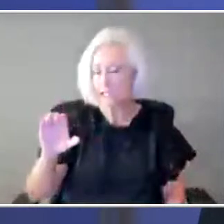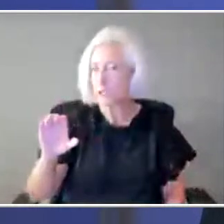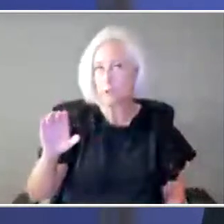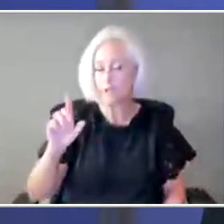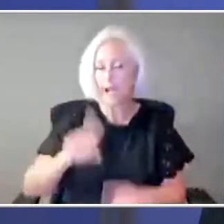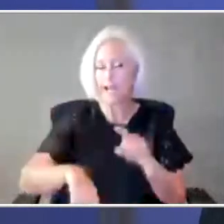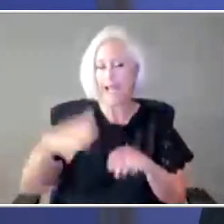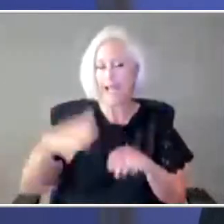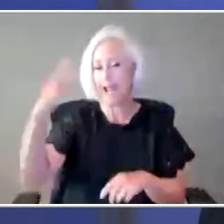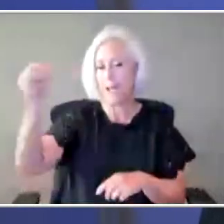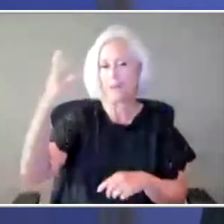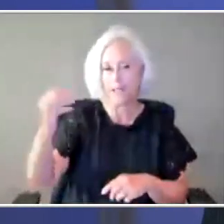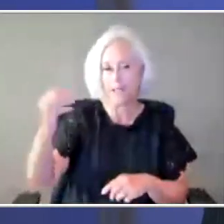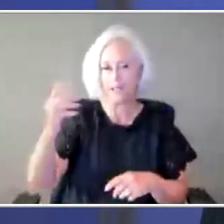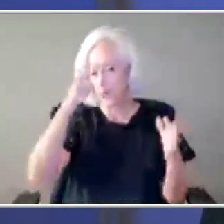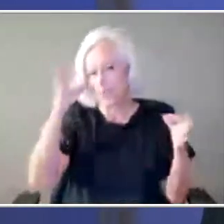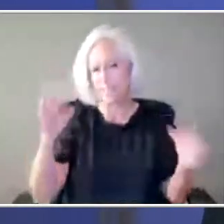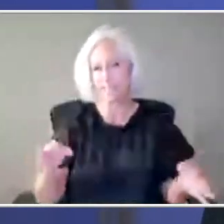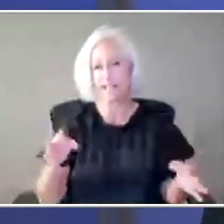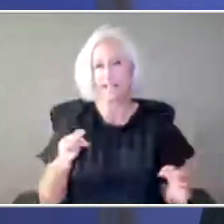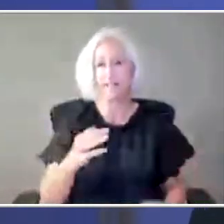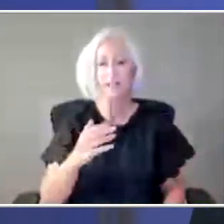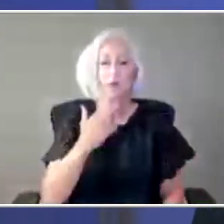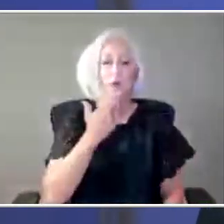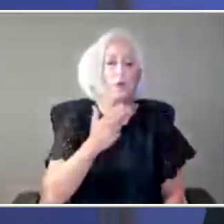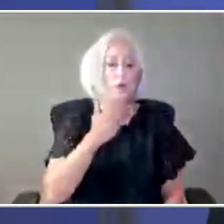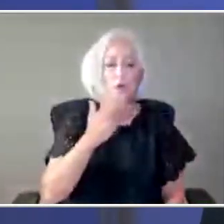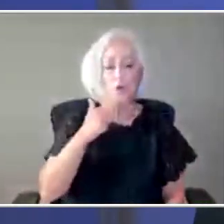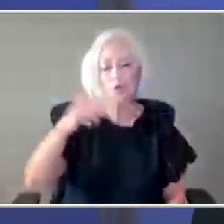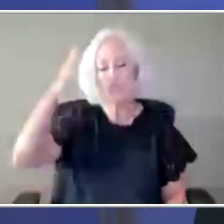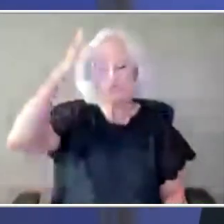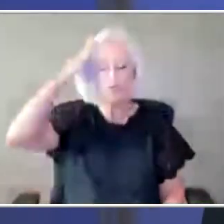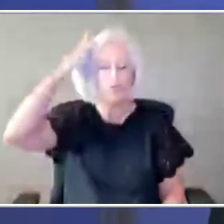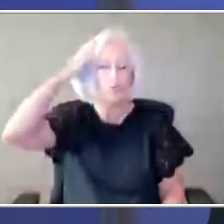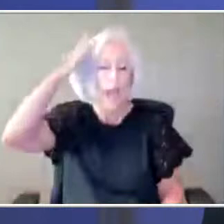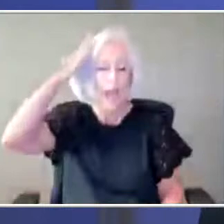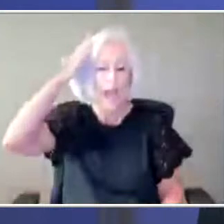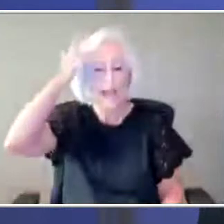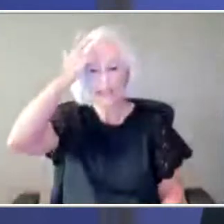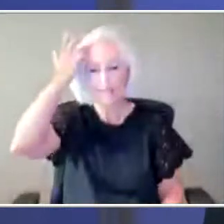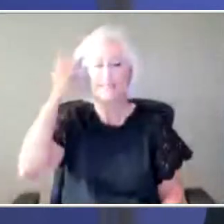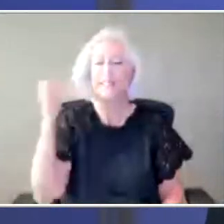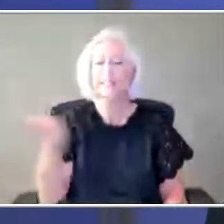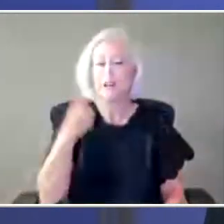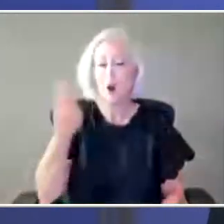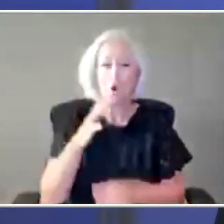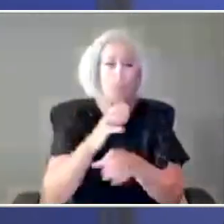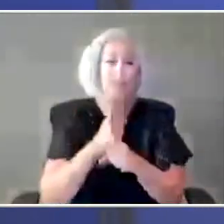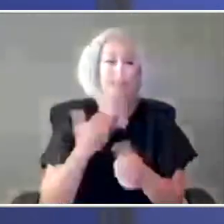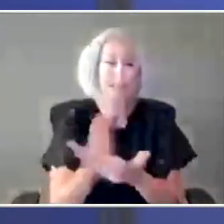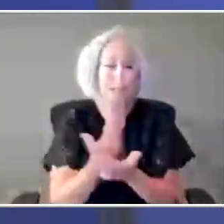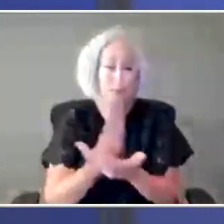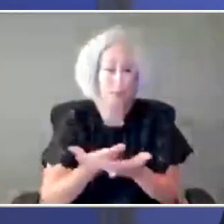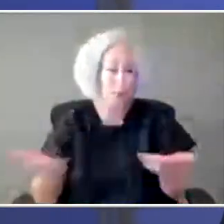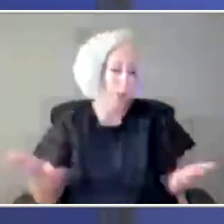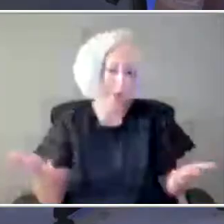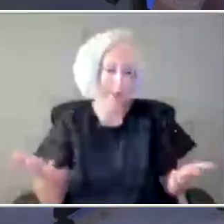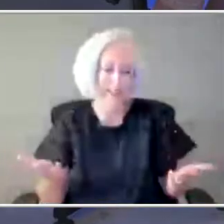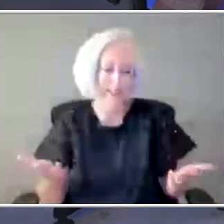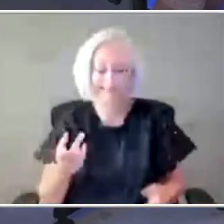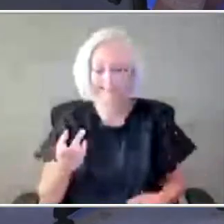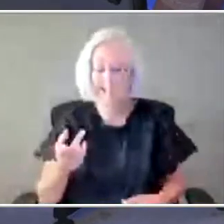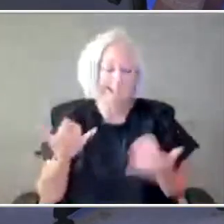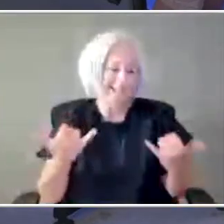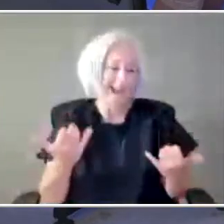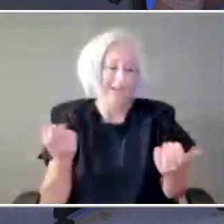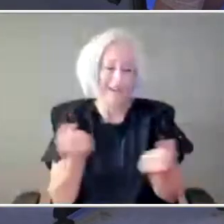little hats, and they were so awesome to help me with, all the hats. And they're always getting new stuff, and I became friends with just they're everybody. great. They're great. Everybody down